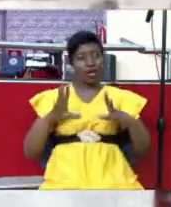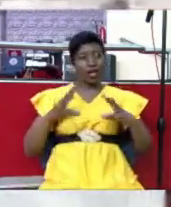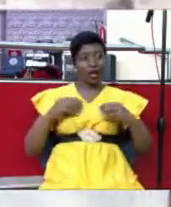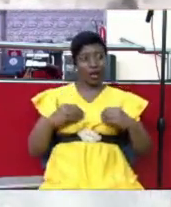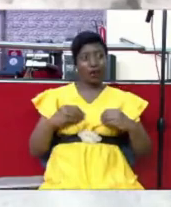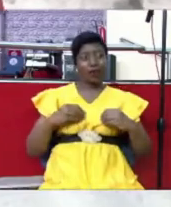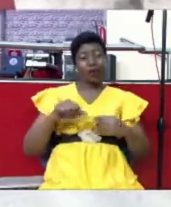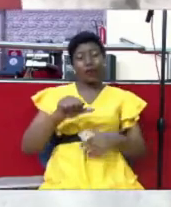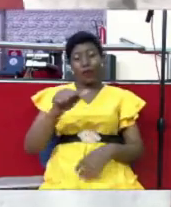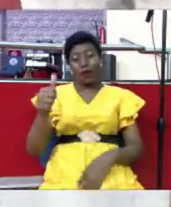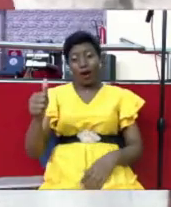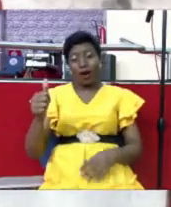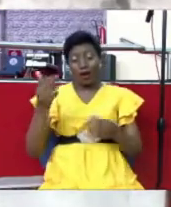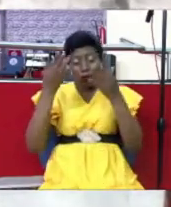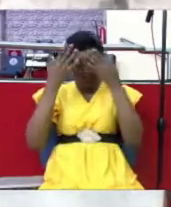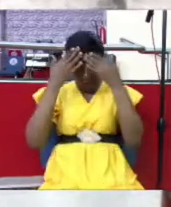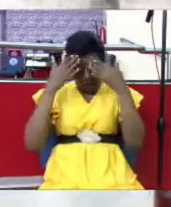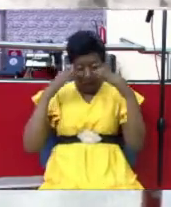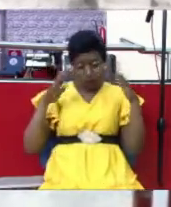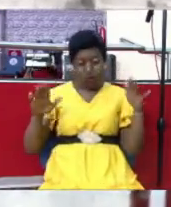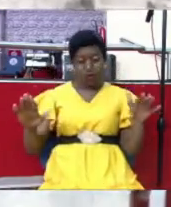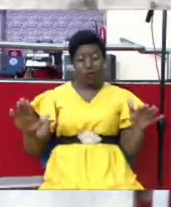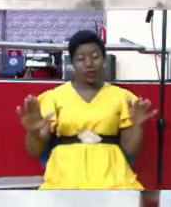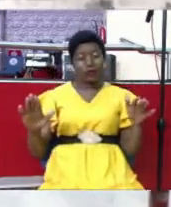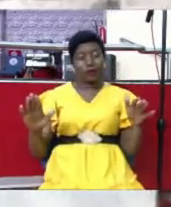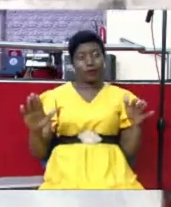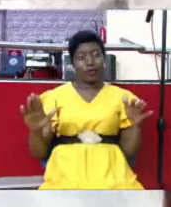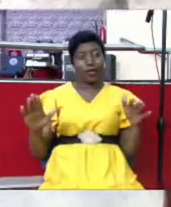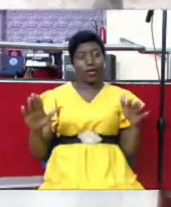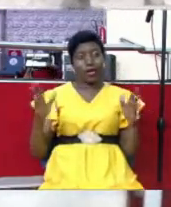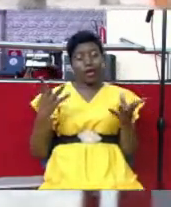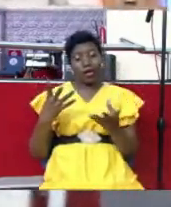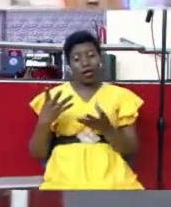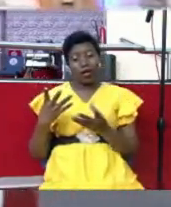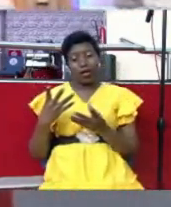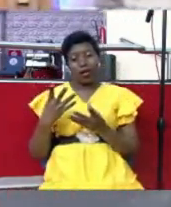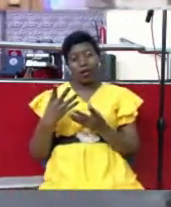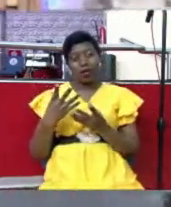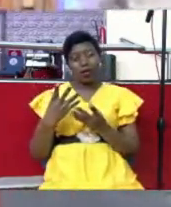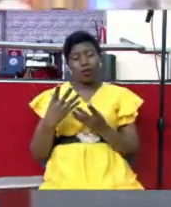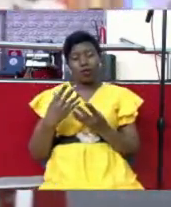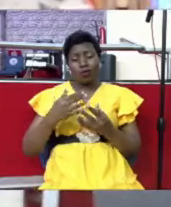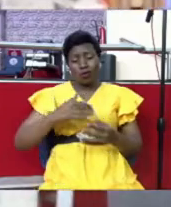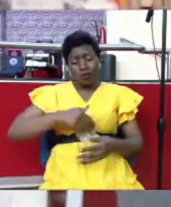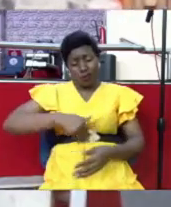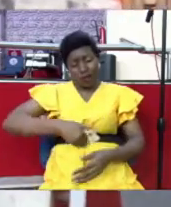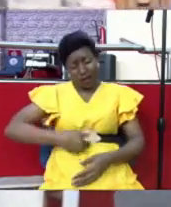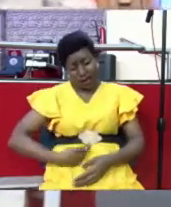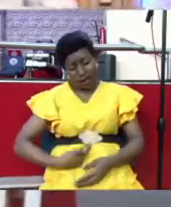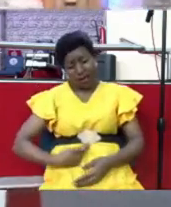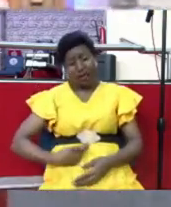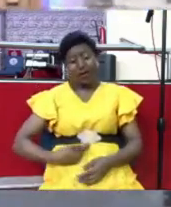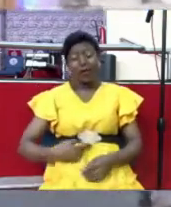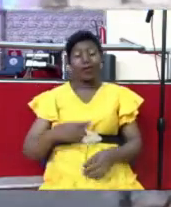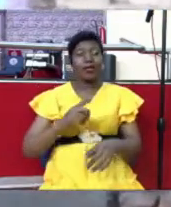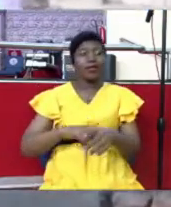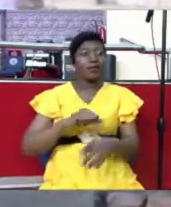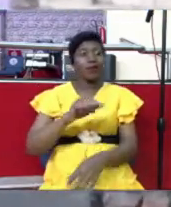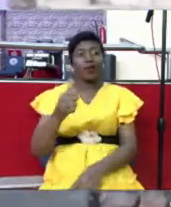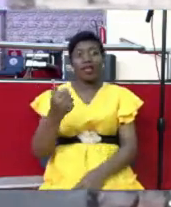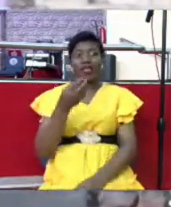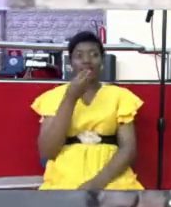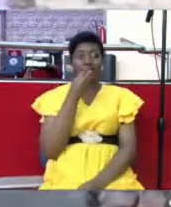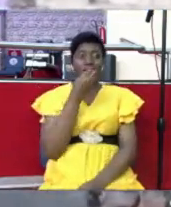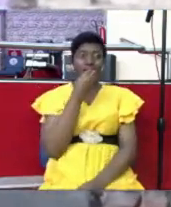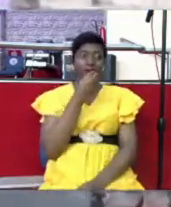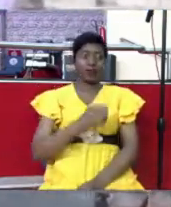Muslim country, they don't allow their fellow Muslims to go hungry when you're eating. Hawakubalishi mwenzao wa dini